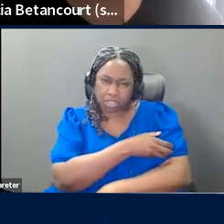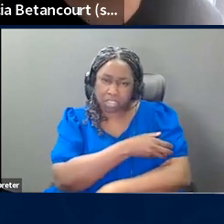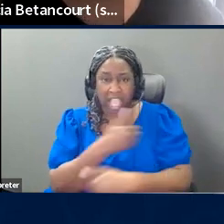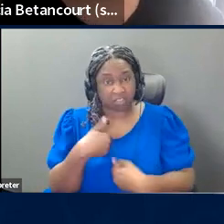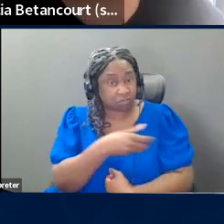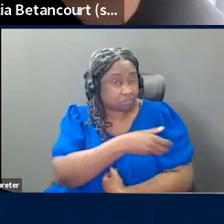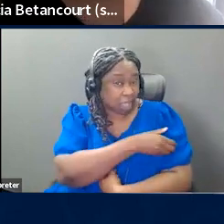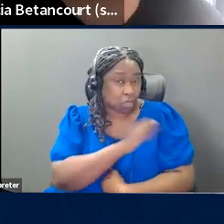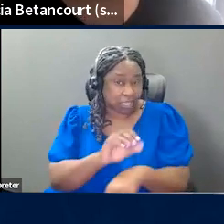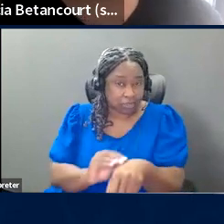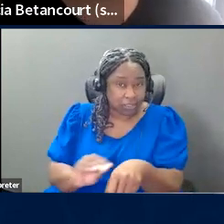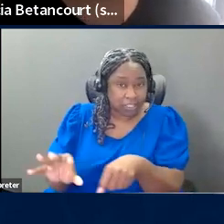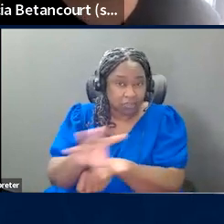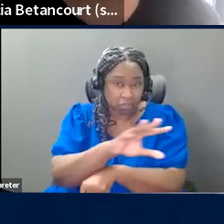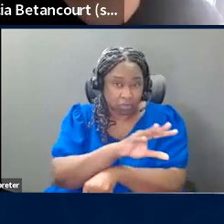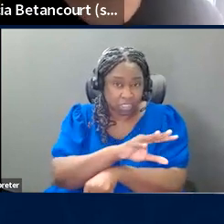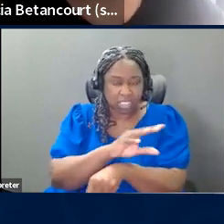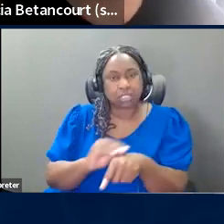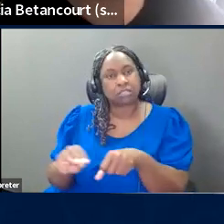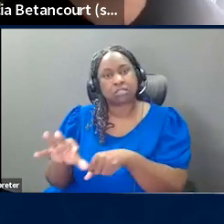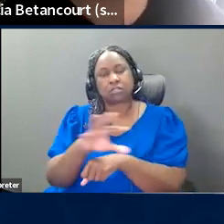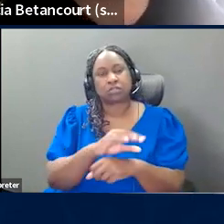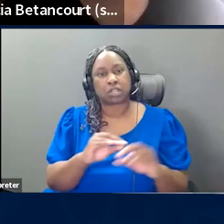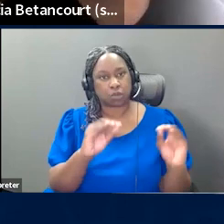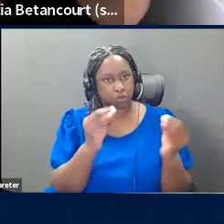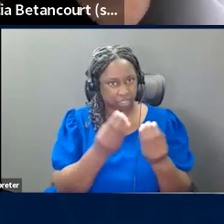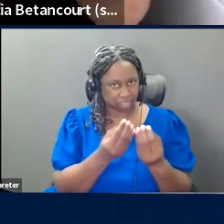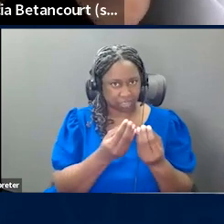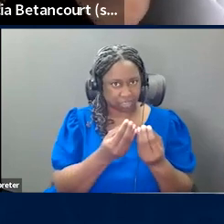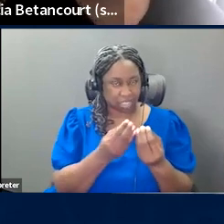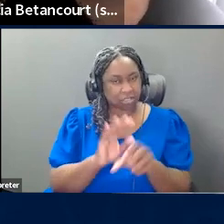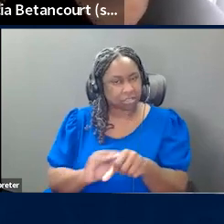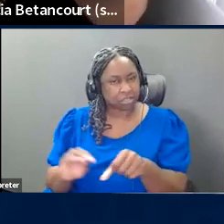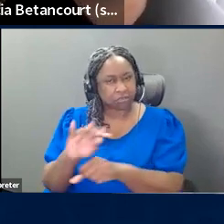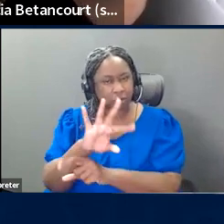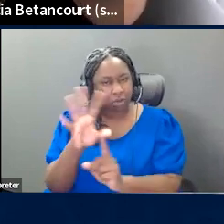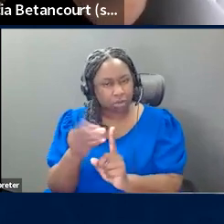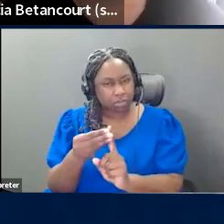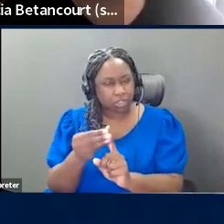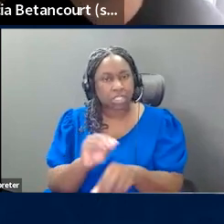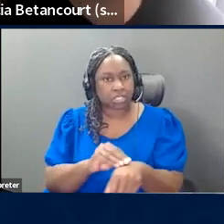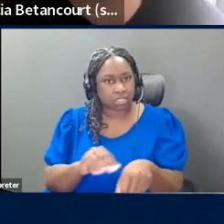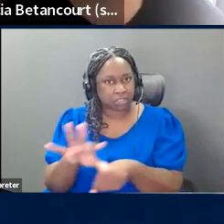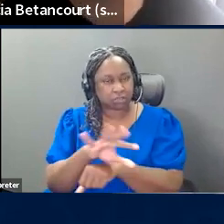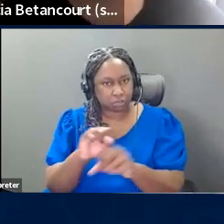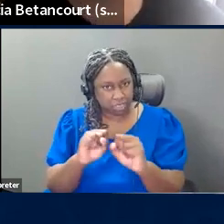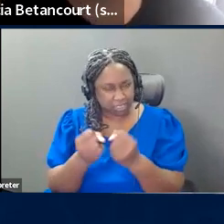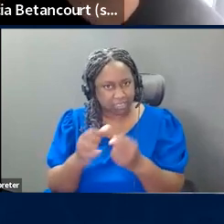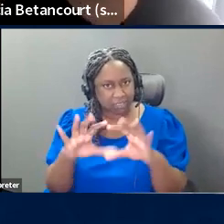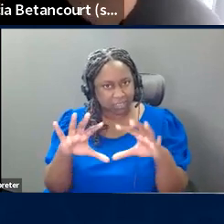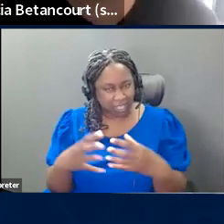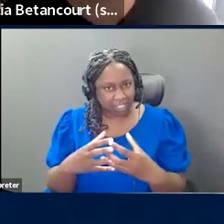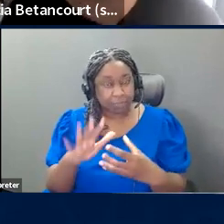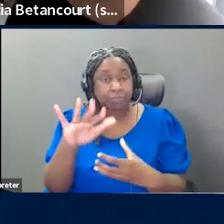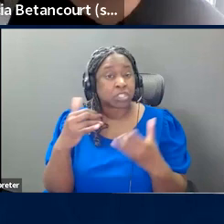We have the power to influence our organizations, but also our culture and society as a whole. And so